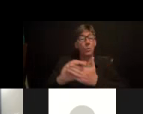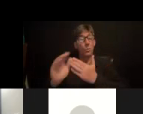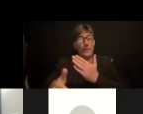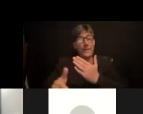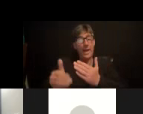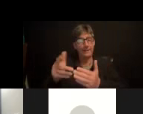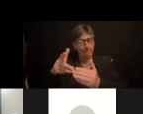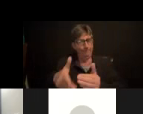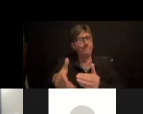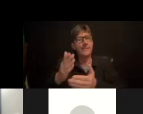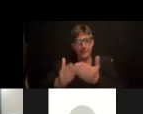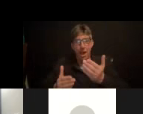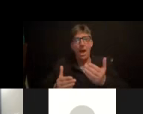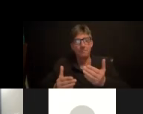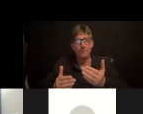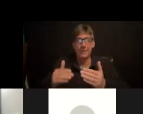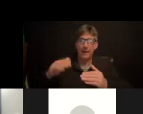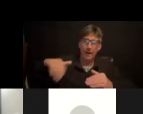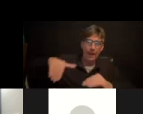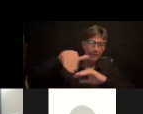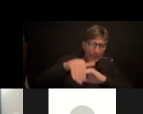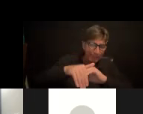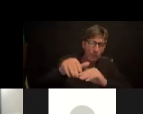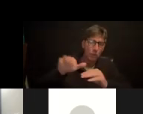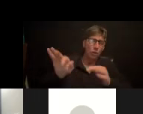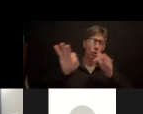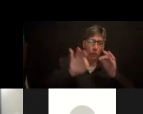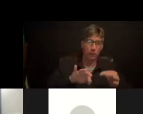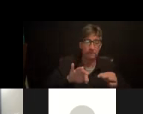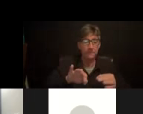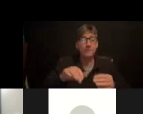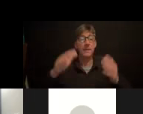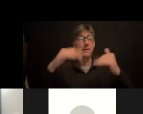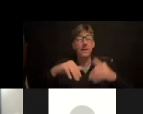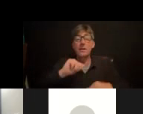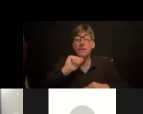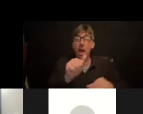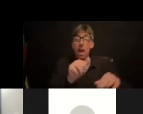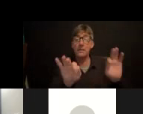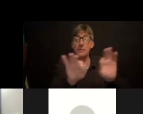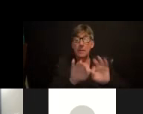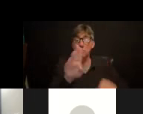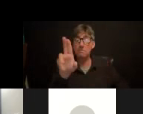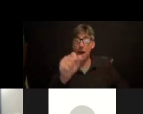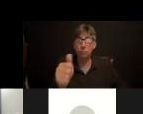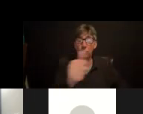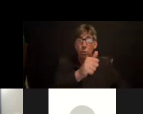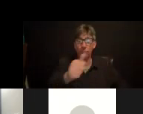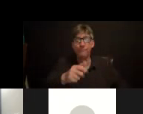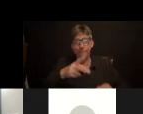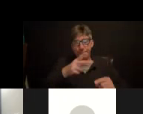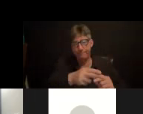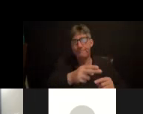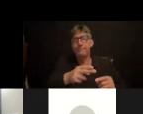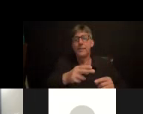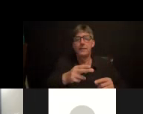lines. And then some reduced frequency on the remaining bus routes, the non-essential bus routes, and a smaller surveillance area